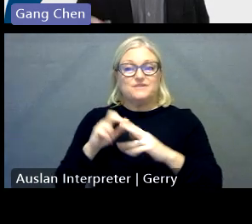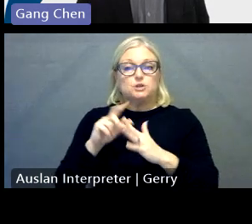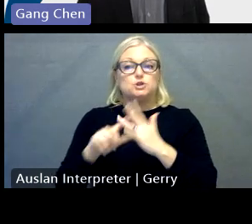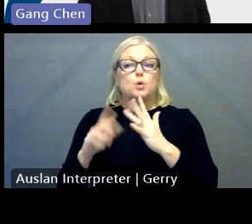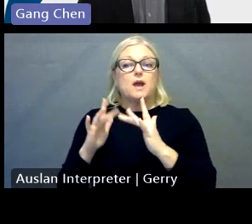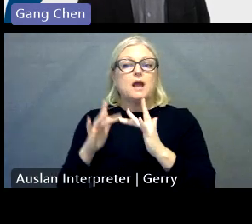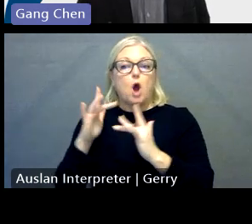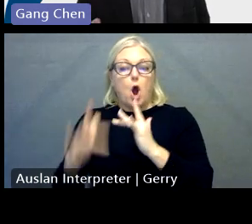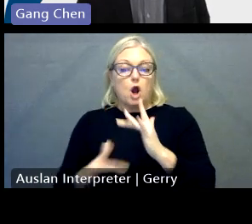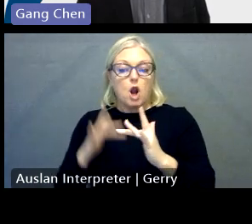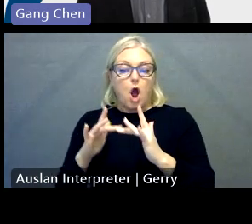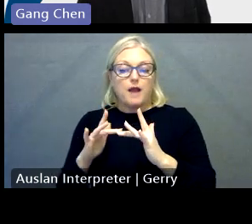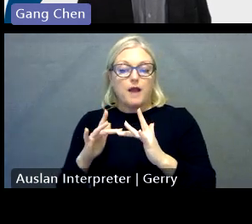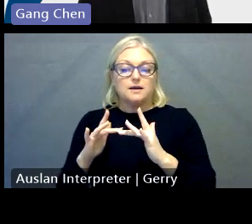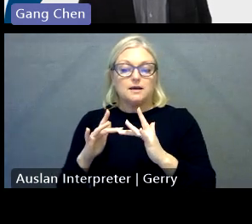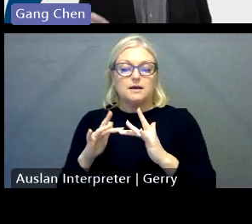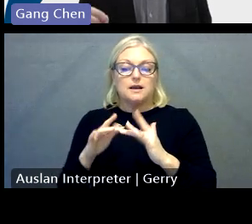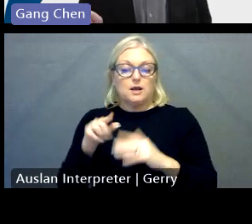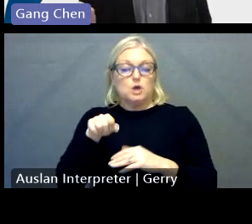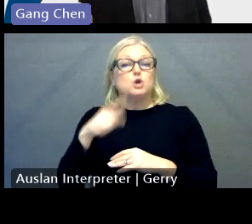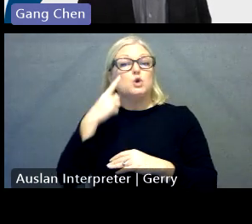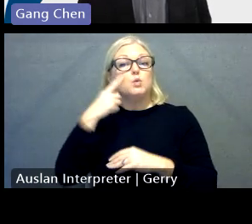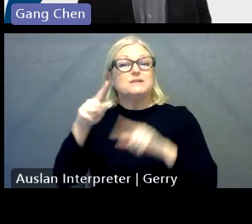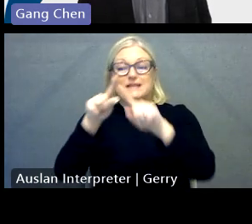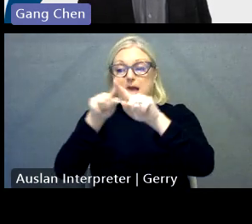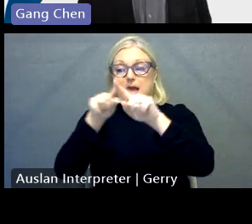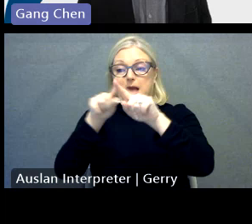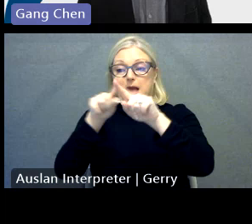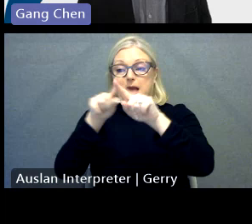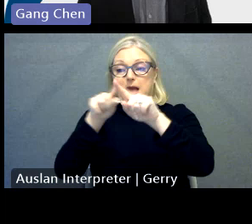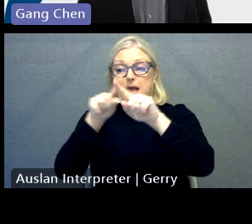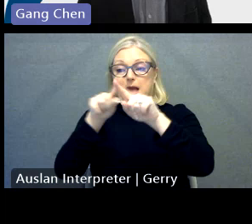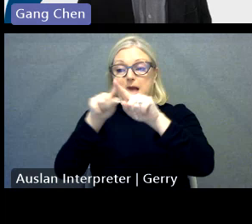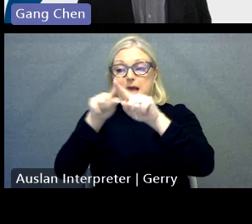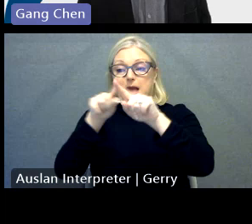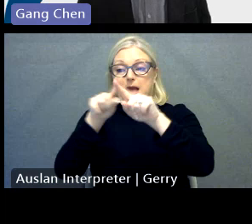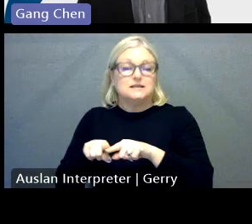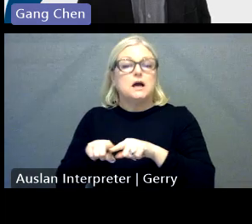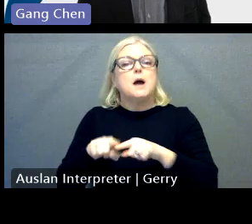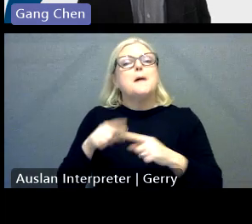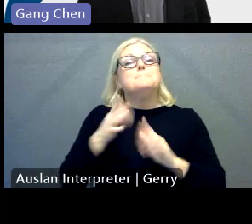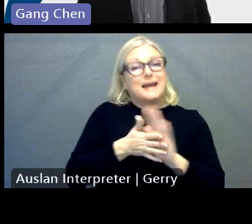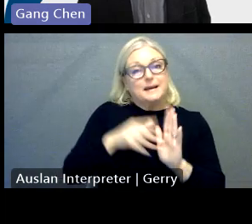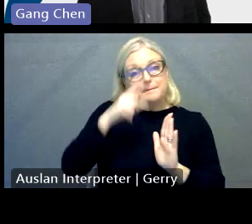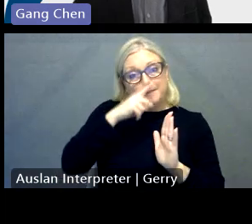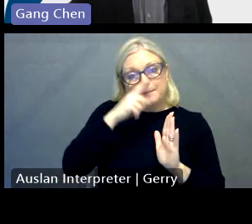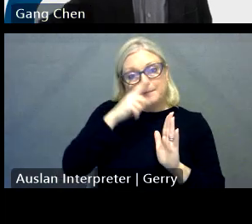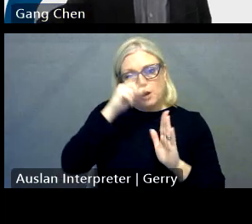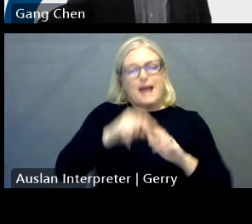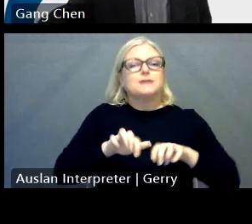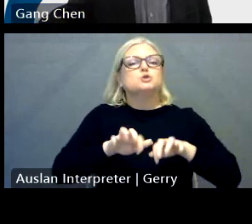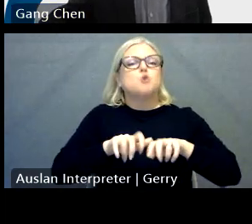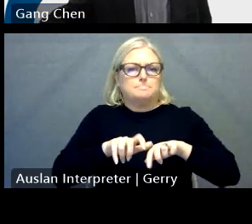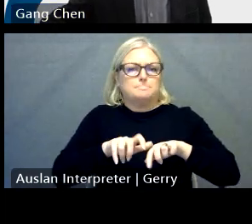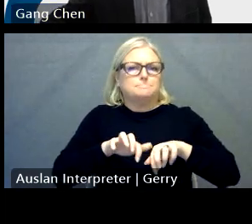box will be automatically shows up after those options response levels being selected.